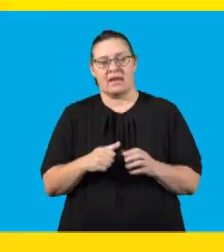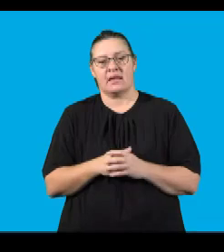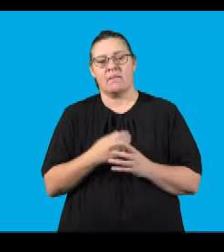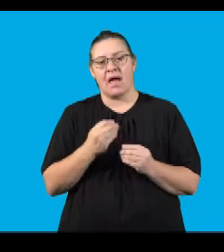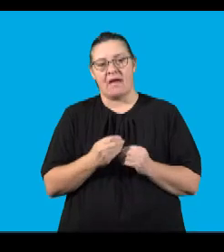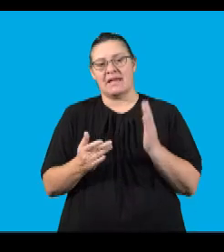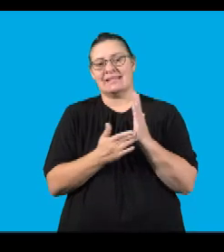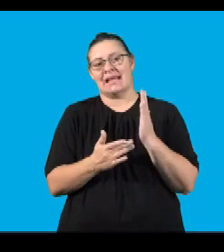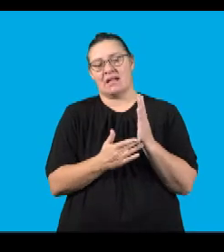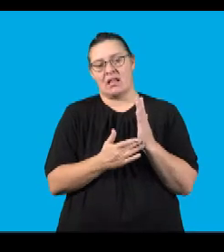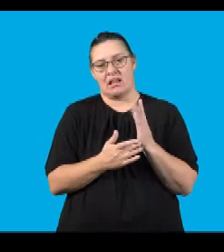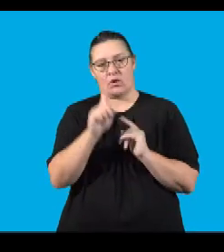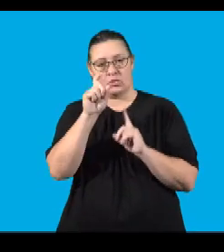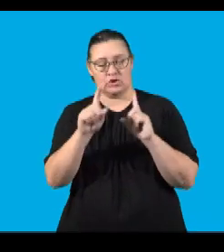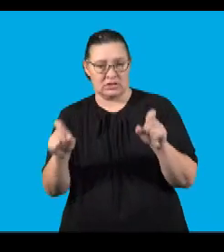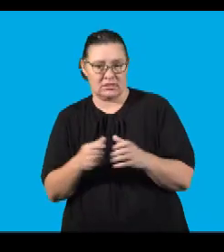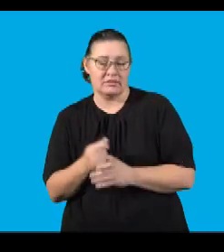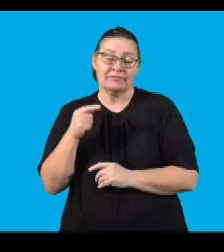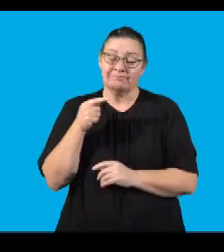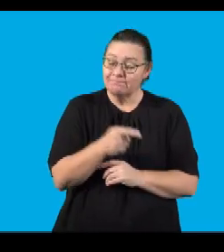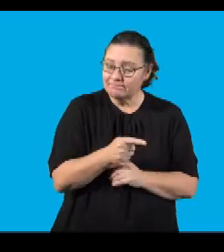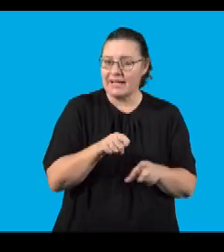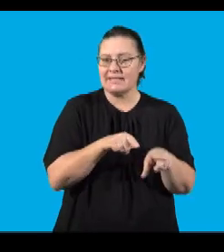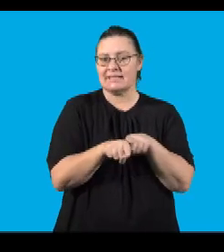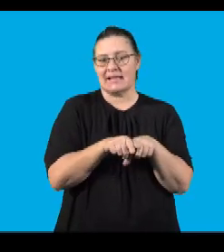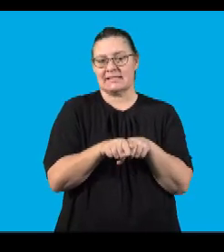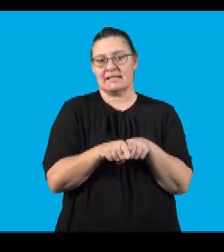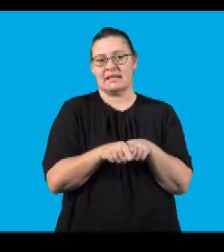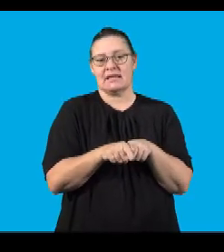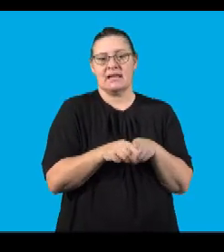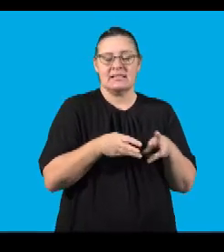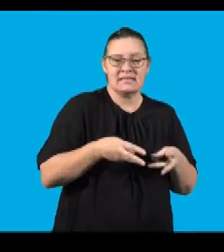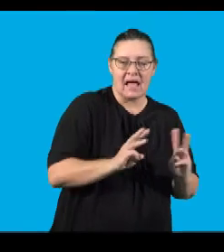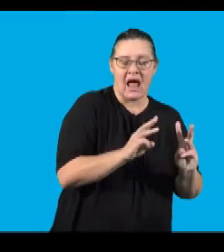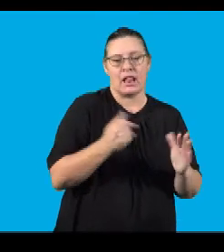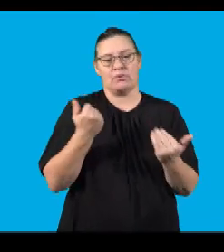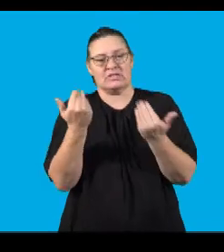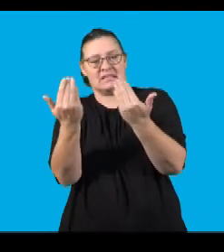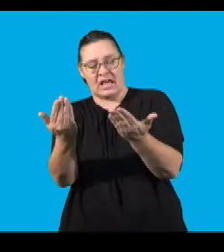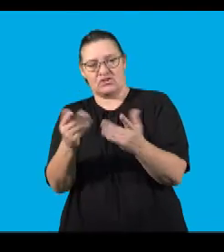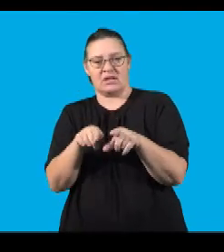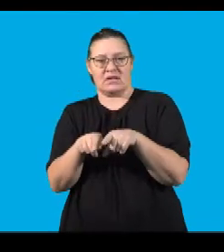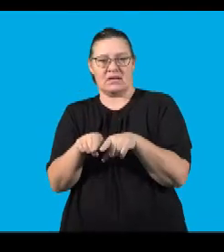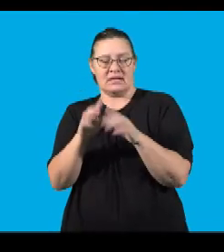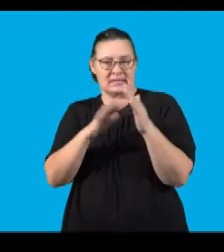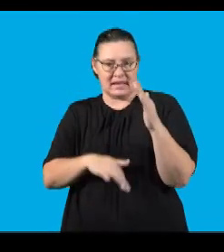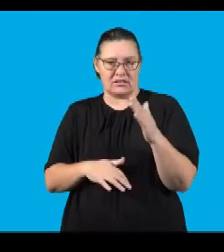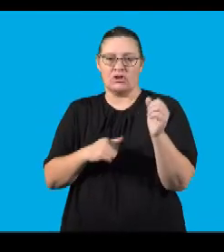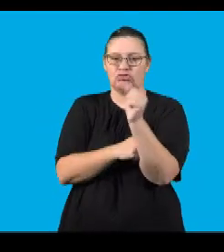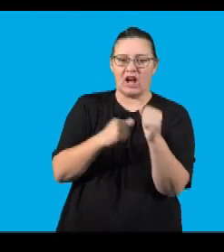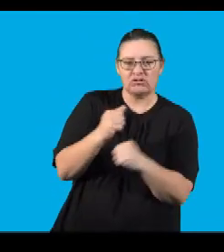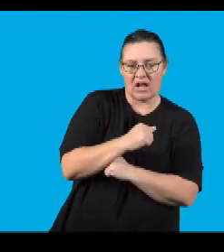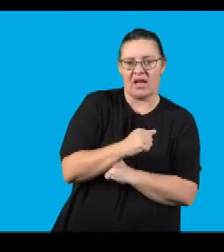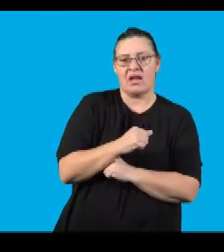thirdly, we have the technical type of question. Here, they test the style and presentation of the text, the construction,